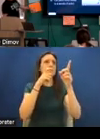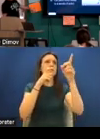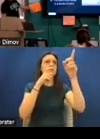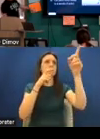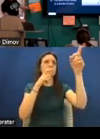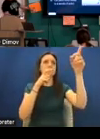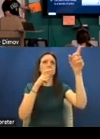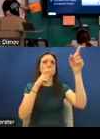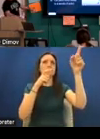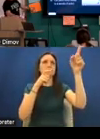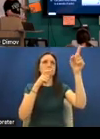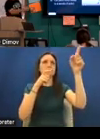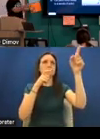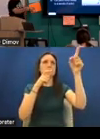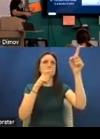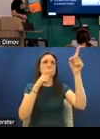Any explanation?